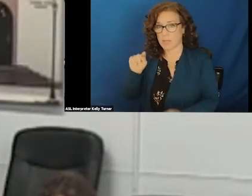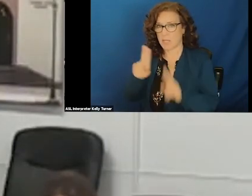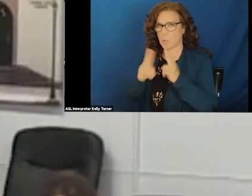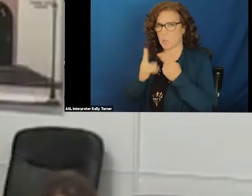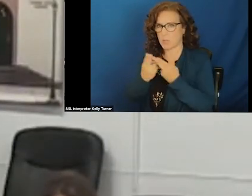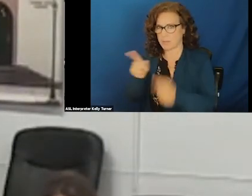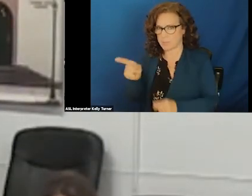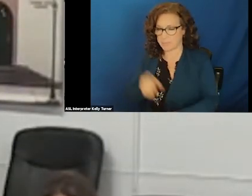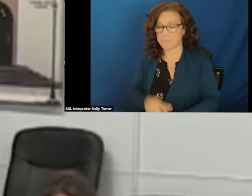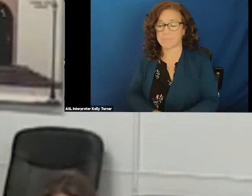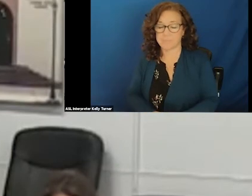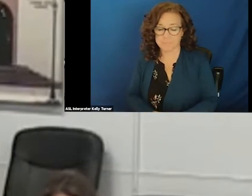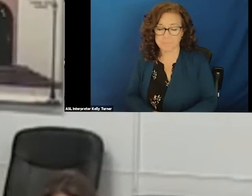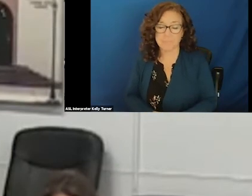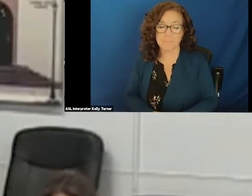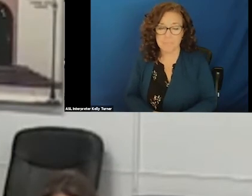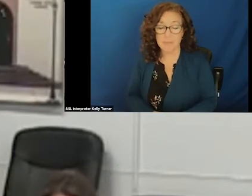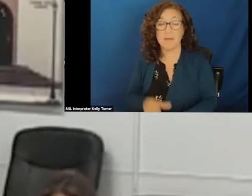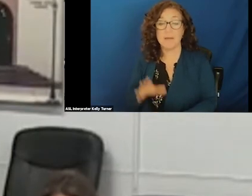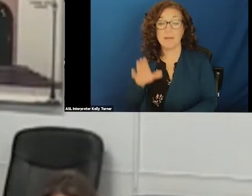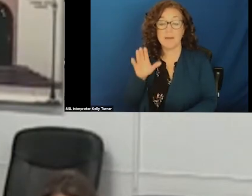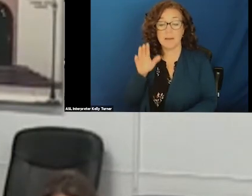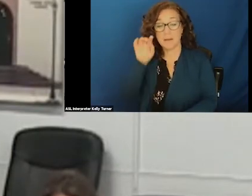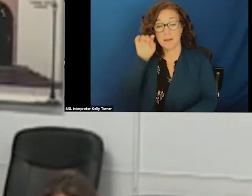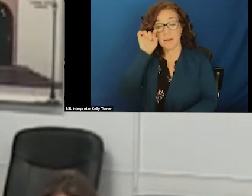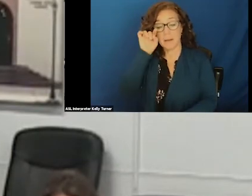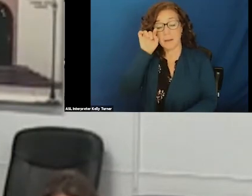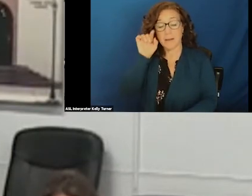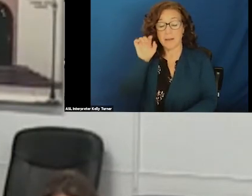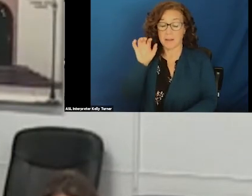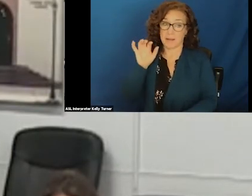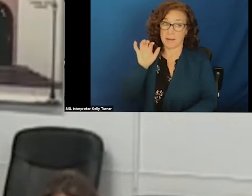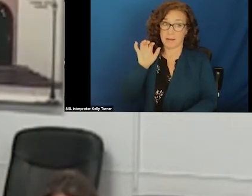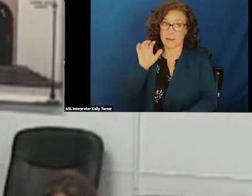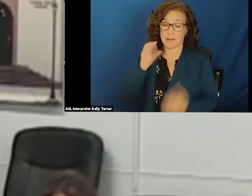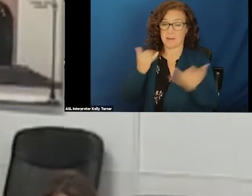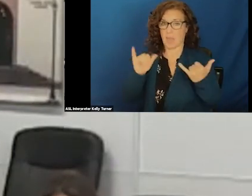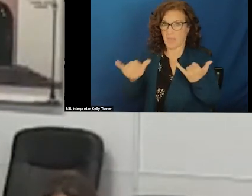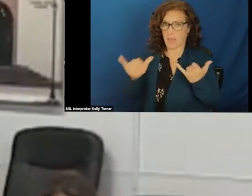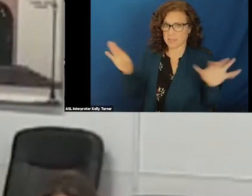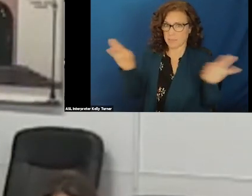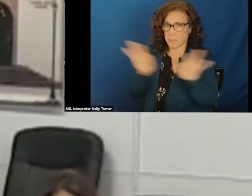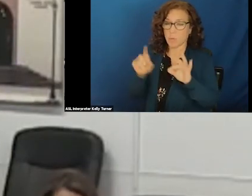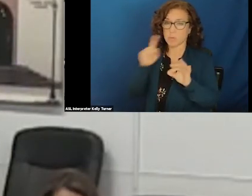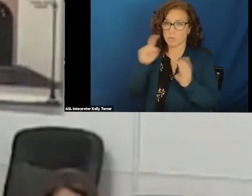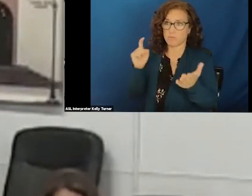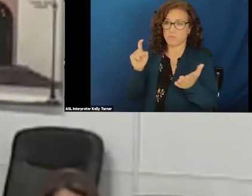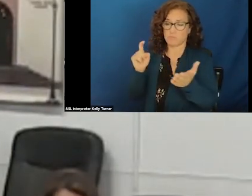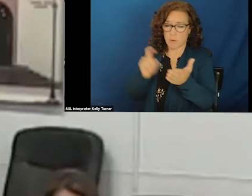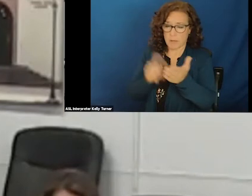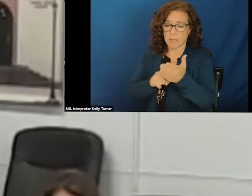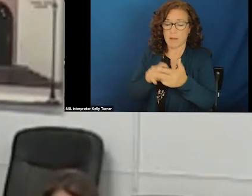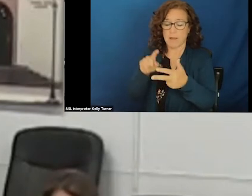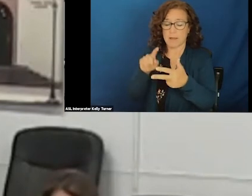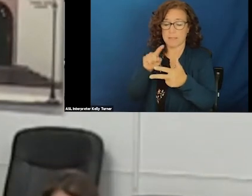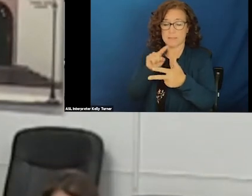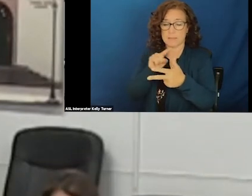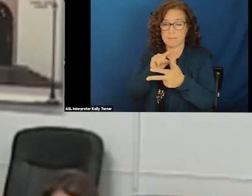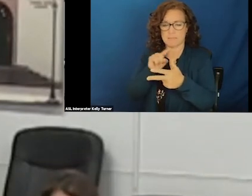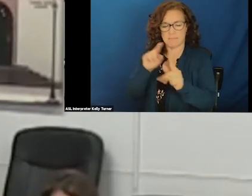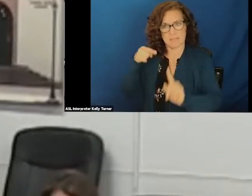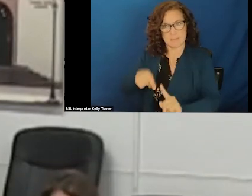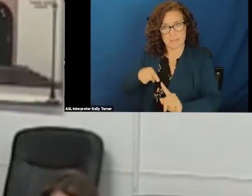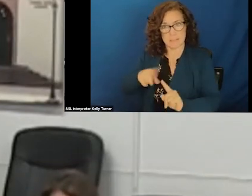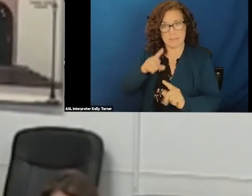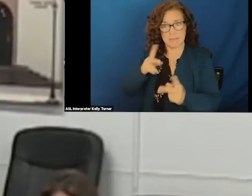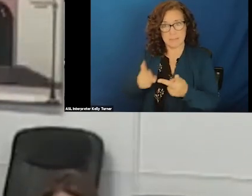our organization and the days that they may be honored. One of them in particular, the CDE recommends May